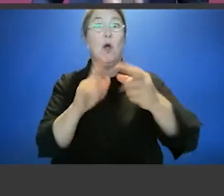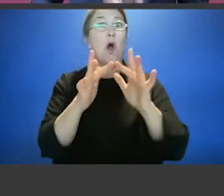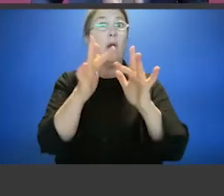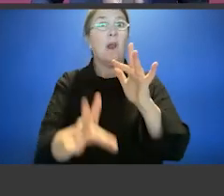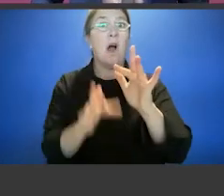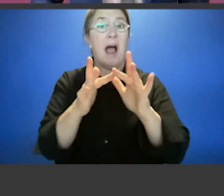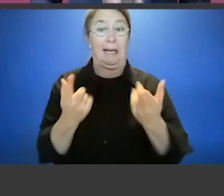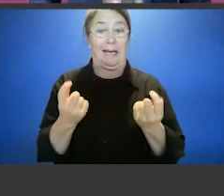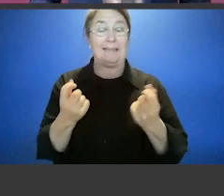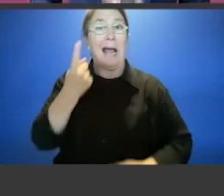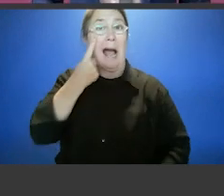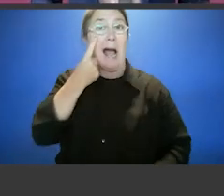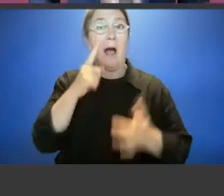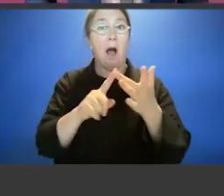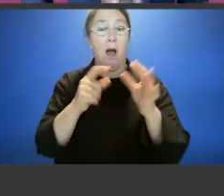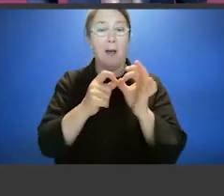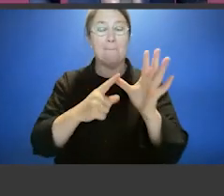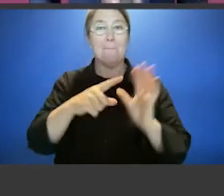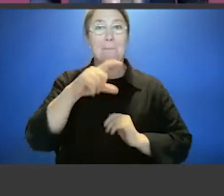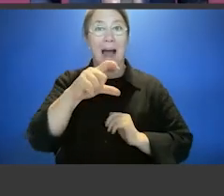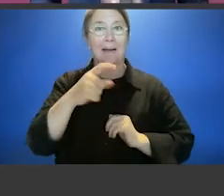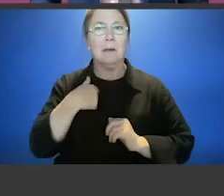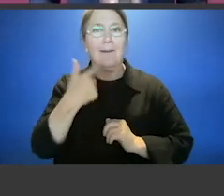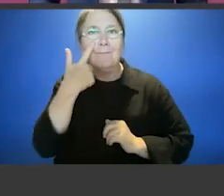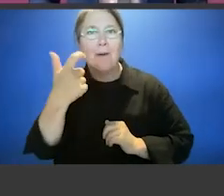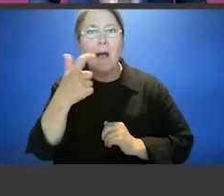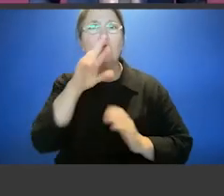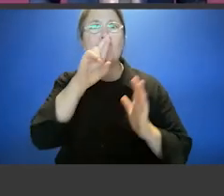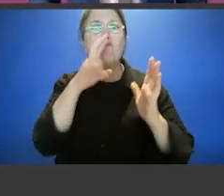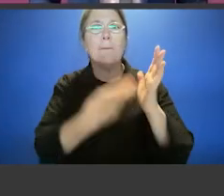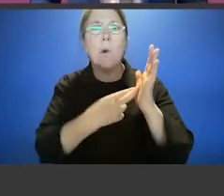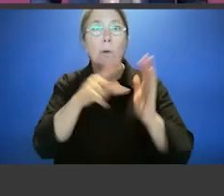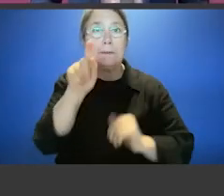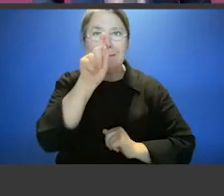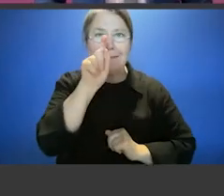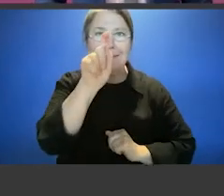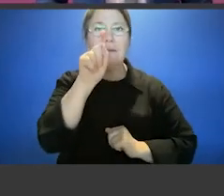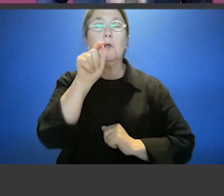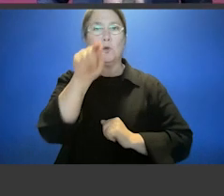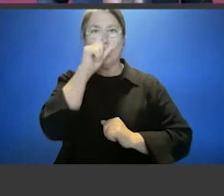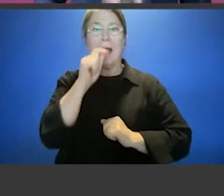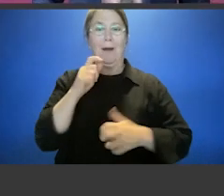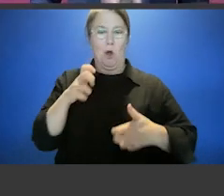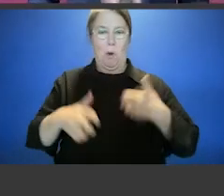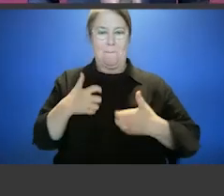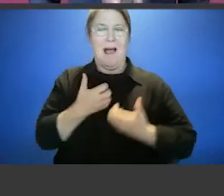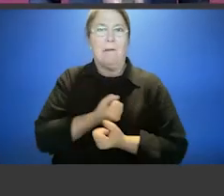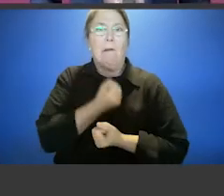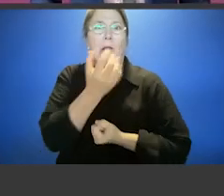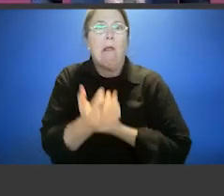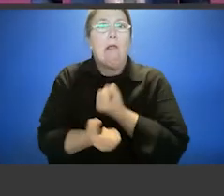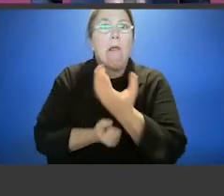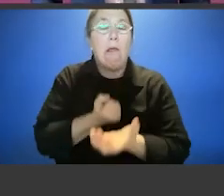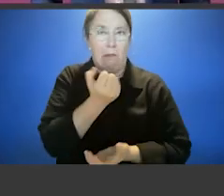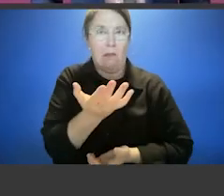the IBAC website and choose to either make a complaint or to provide information without making a formal complaint. The